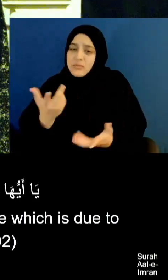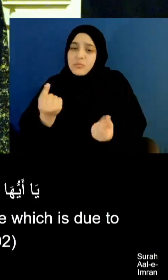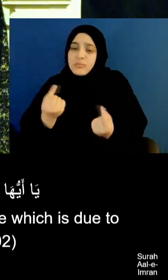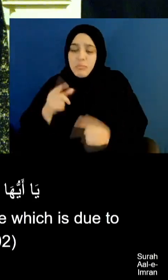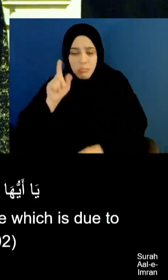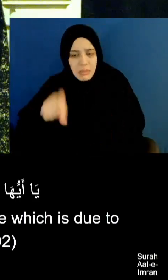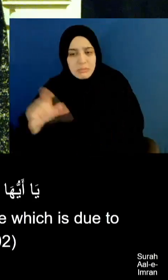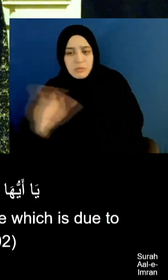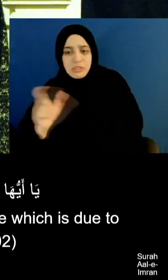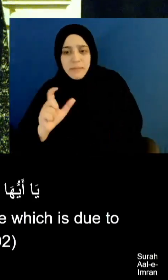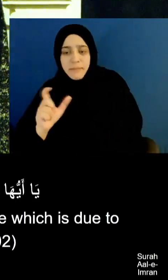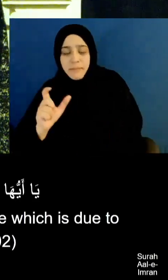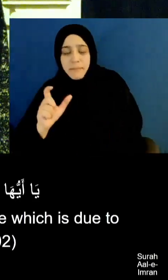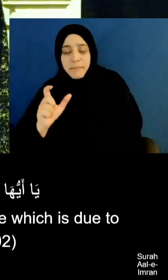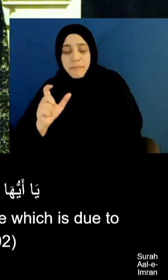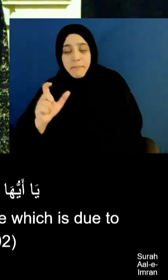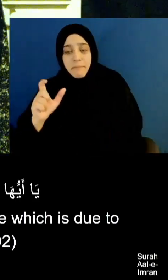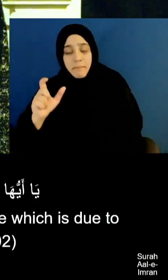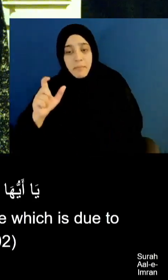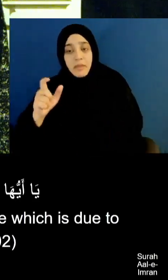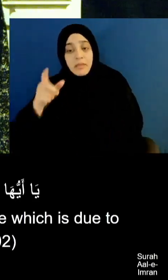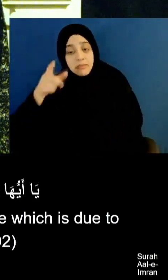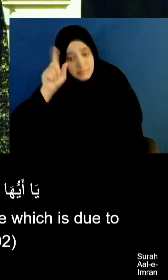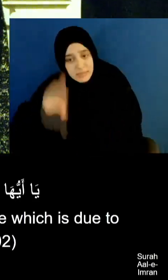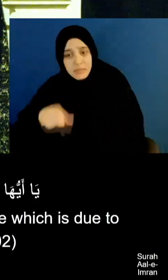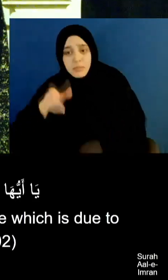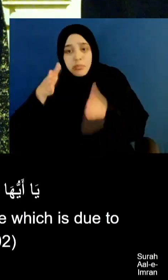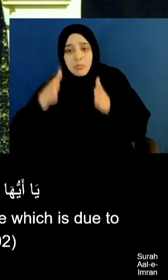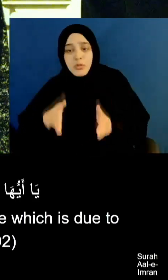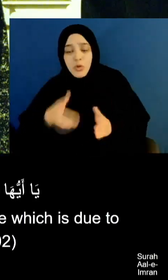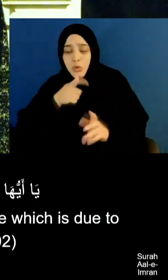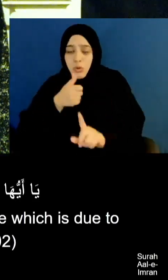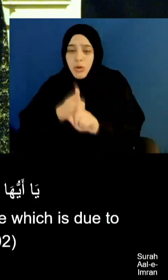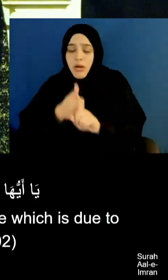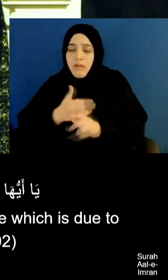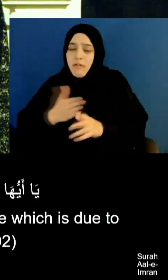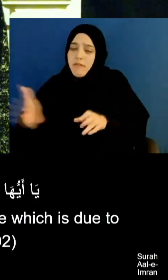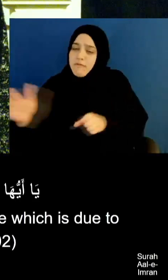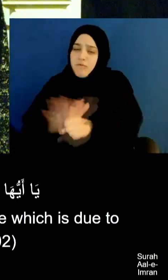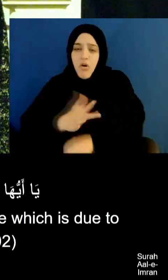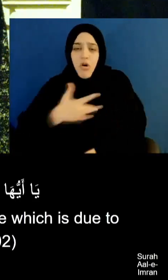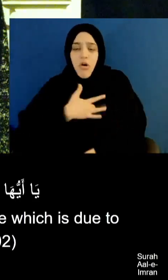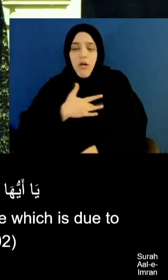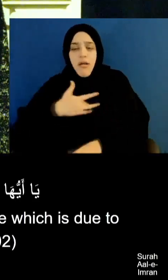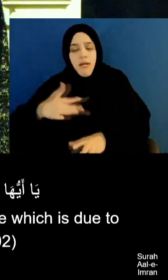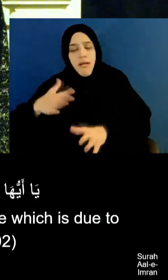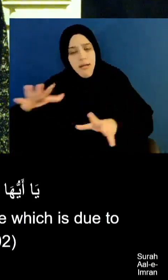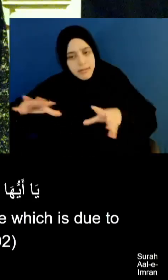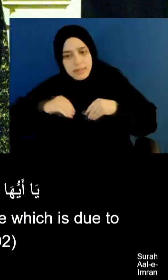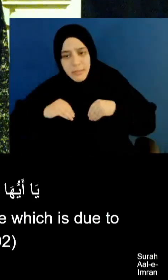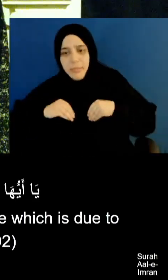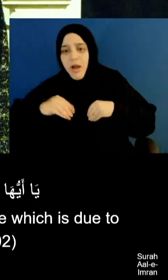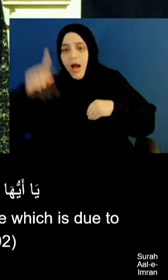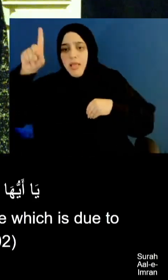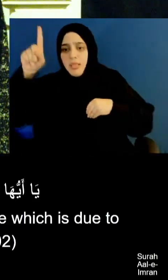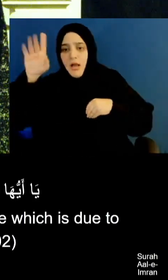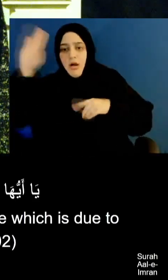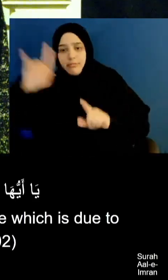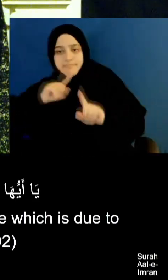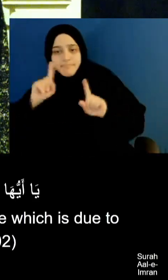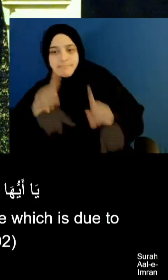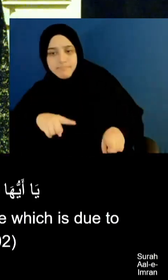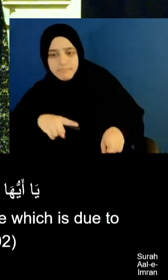who submit wholeheartedly to the command of Allah. Now, departing from this beautiful